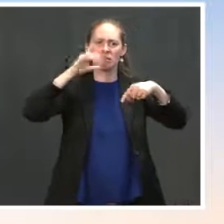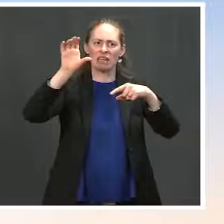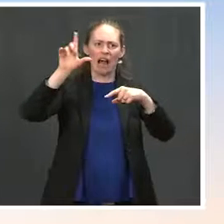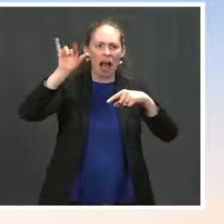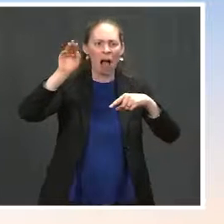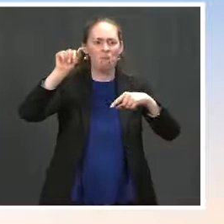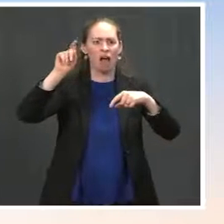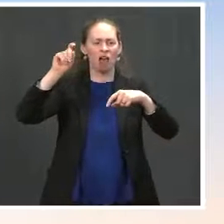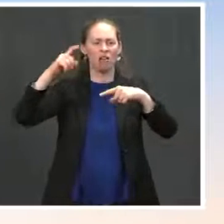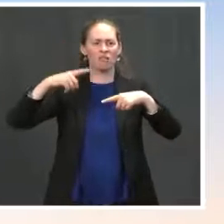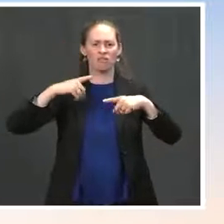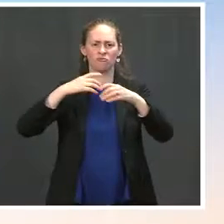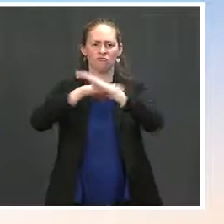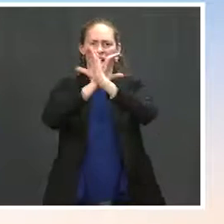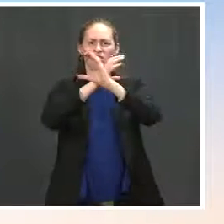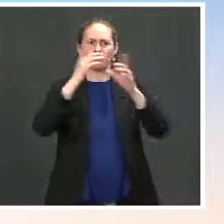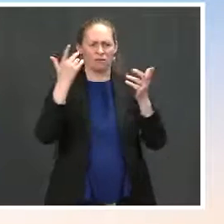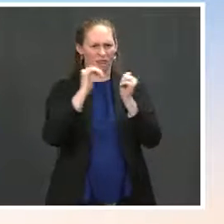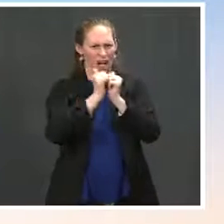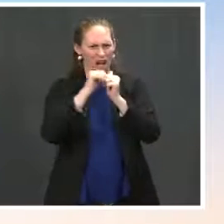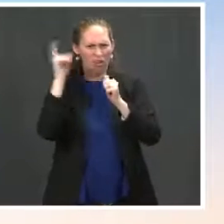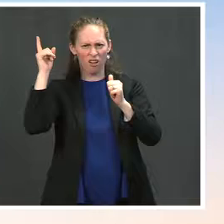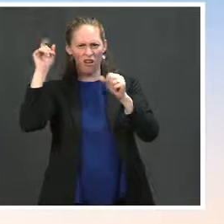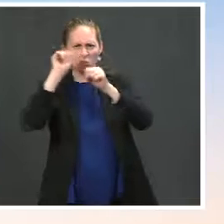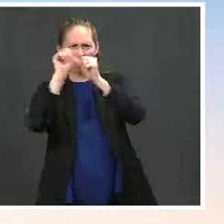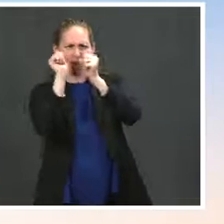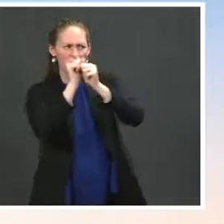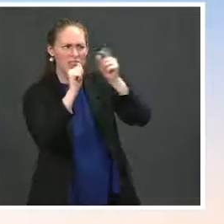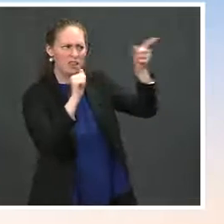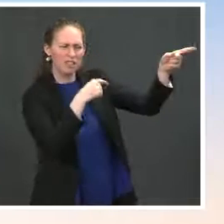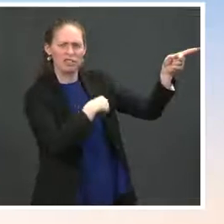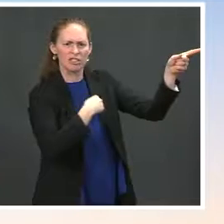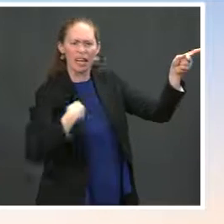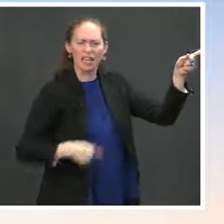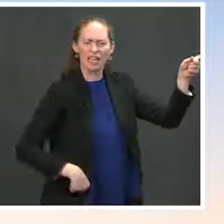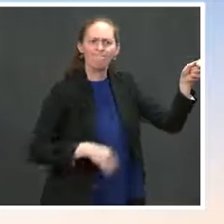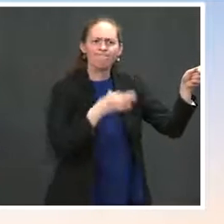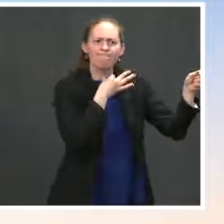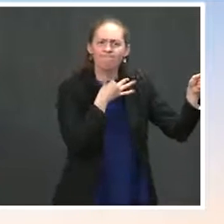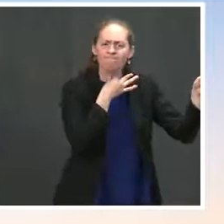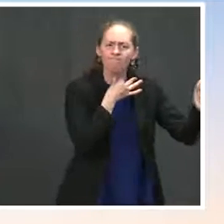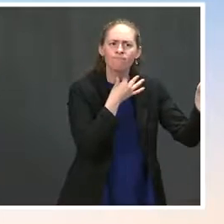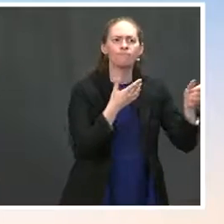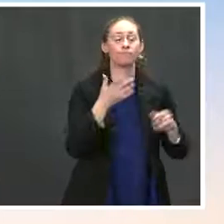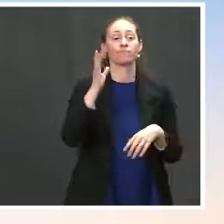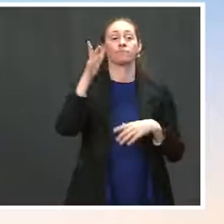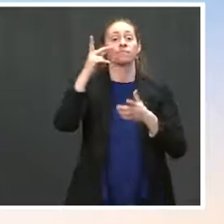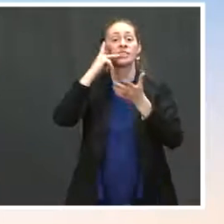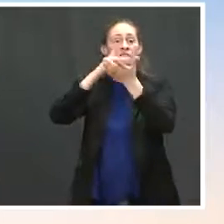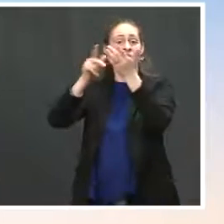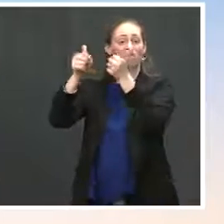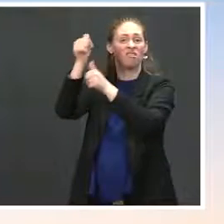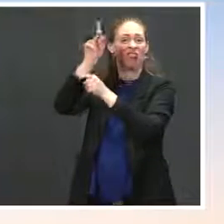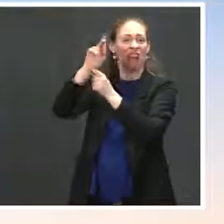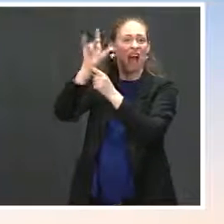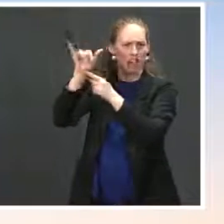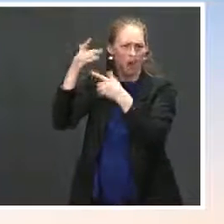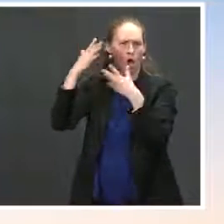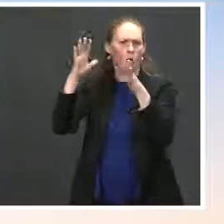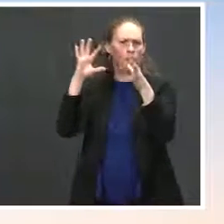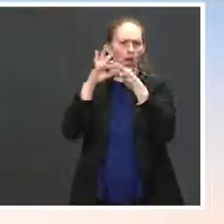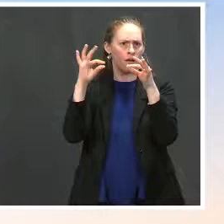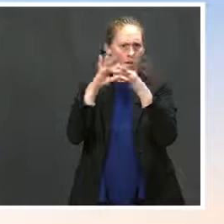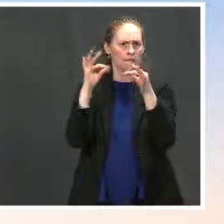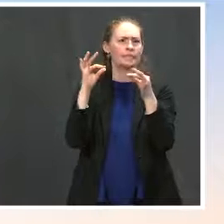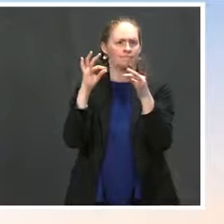with China in the field of climate? Well, Secretary Kerry has already had discussions, and I expect we'll have. I was talking to him